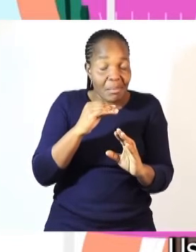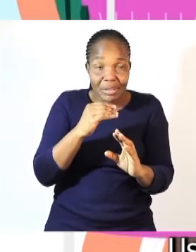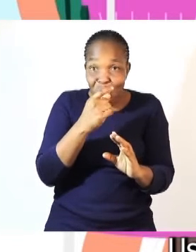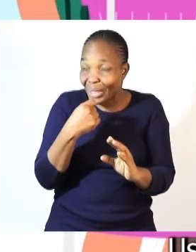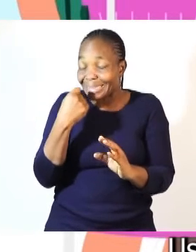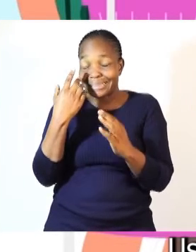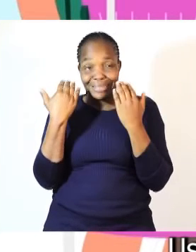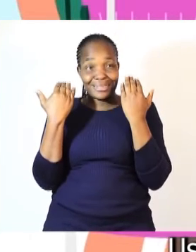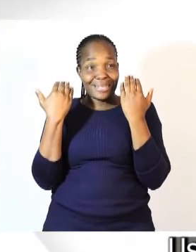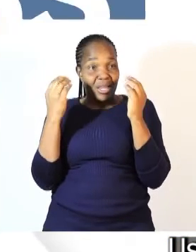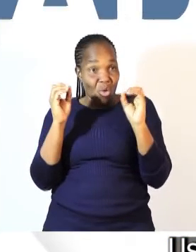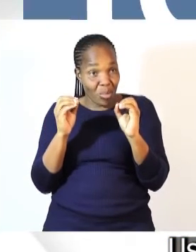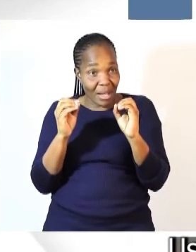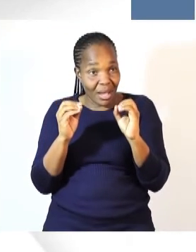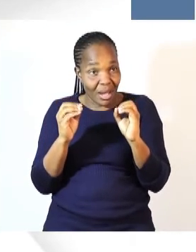understood?